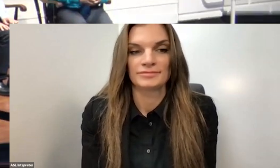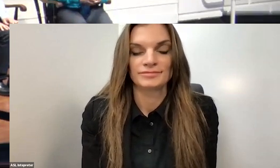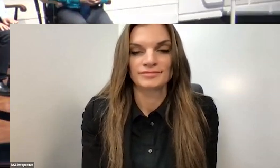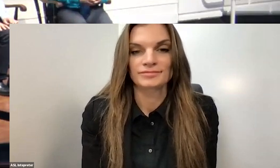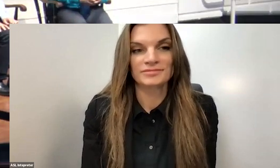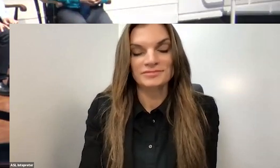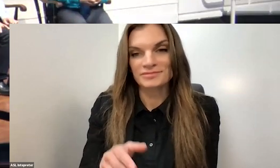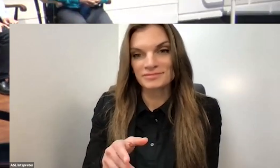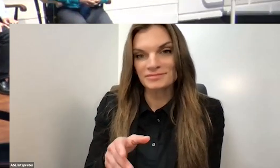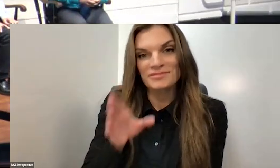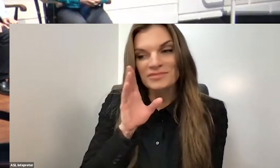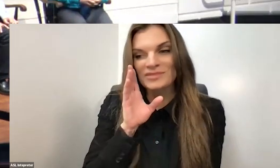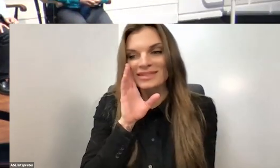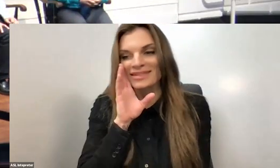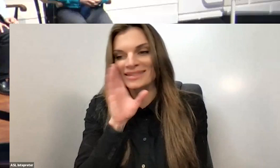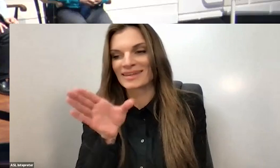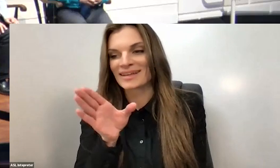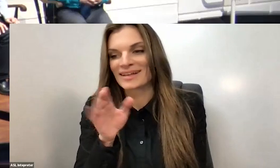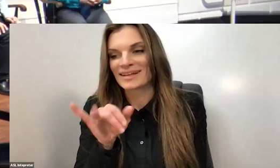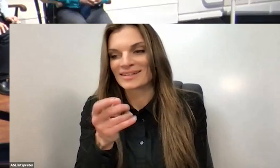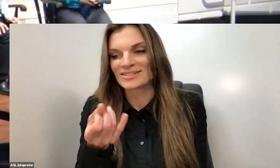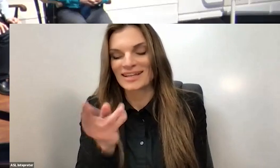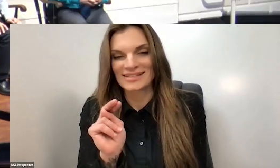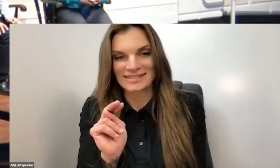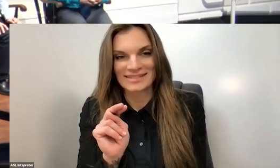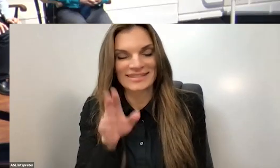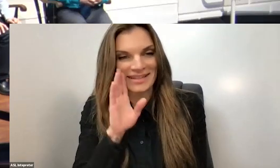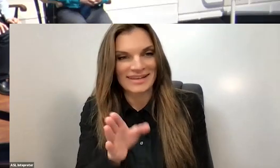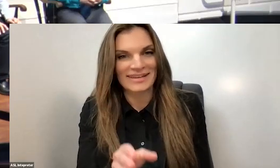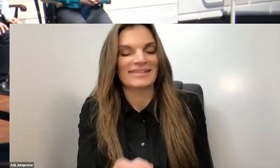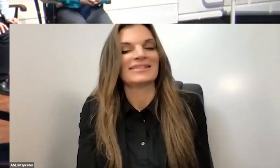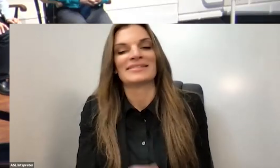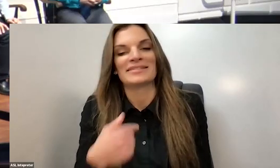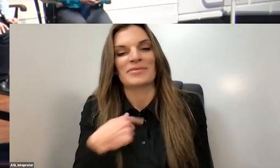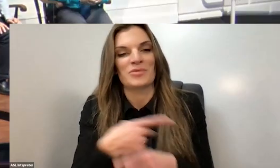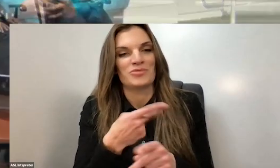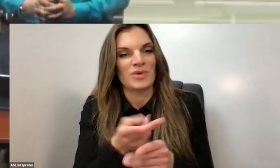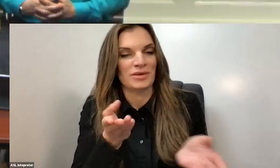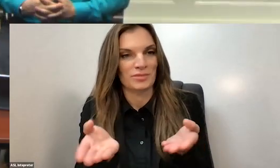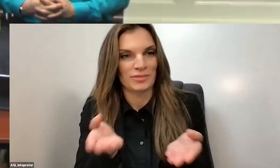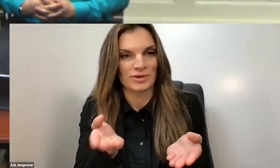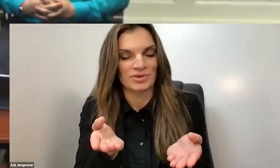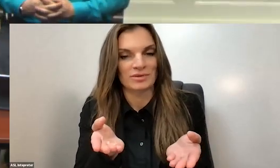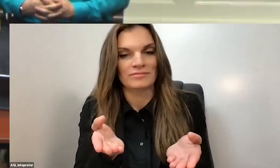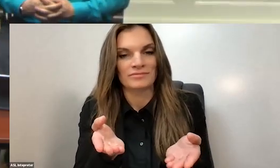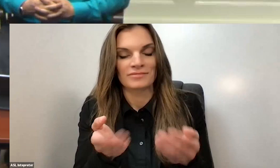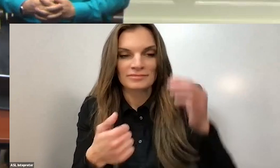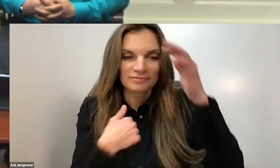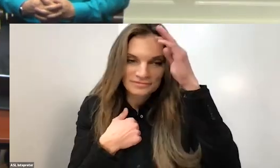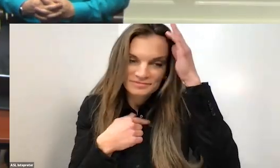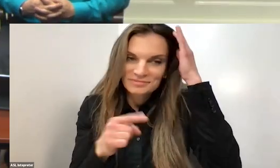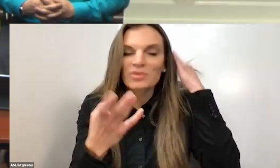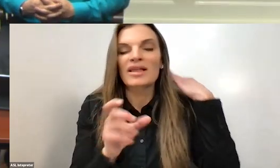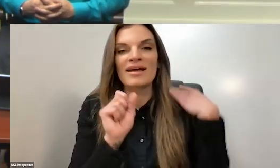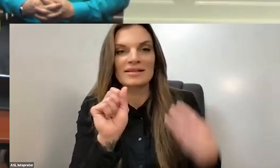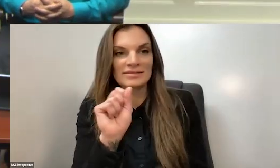Hi, Jennison. Michael Elgo, accessibility product manager with ServiceNow. And I just wanted to